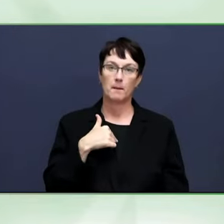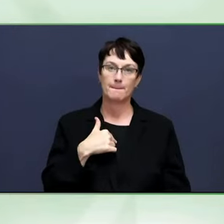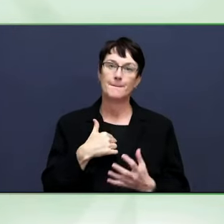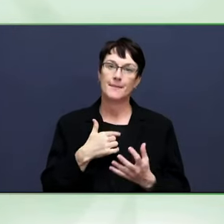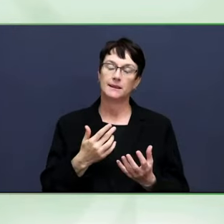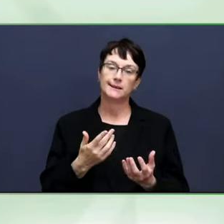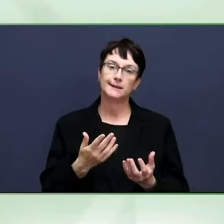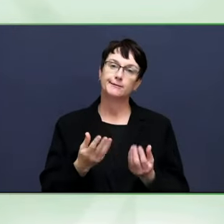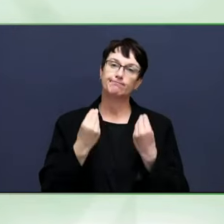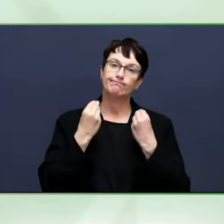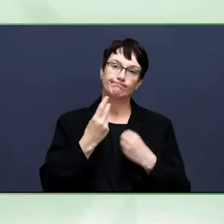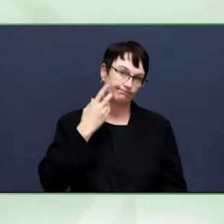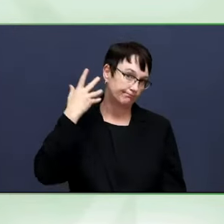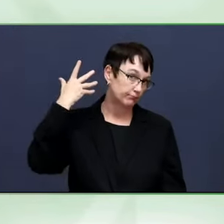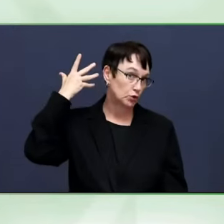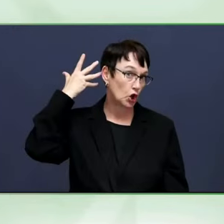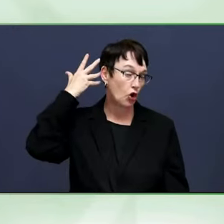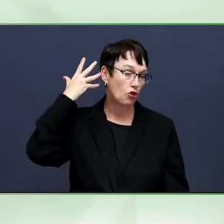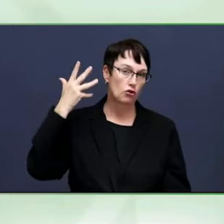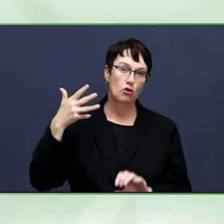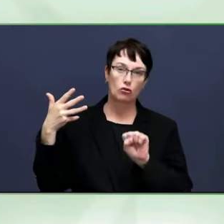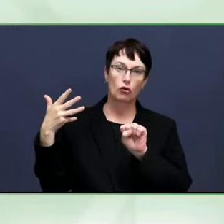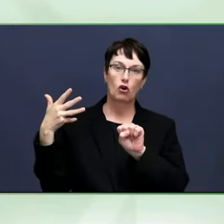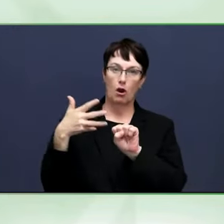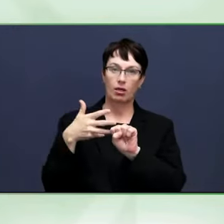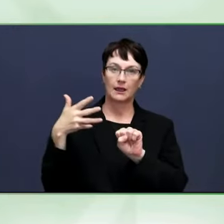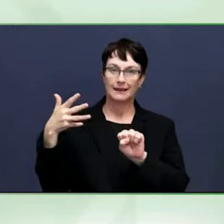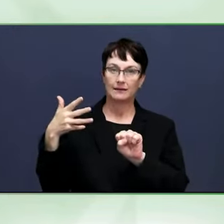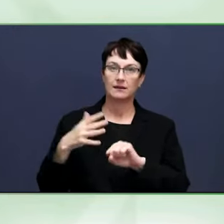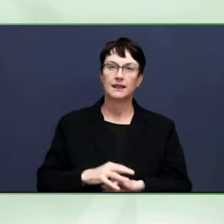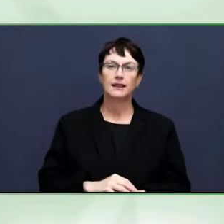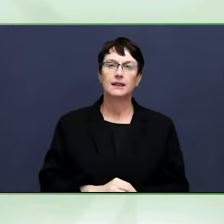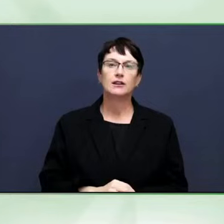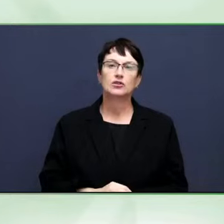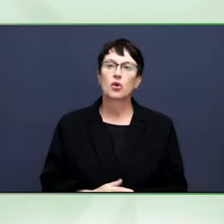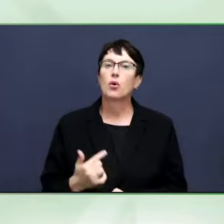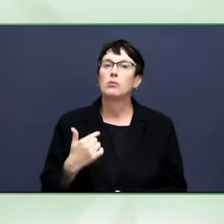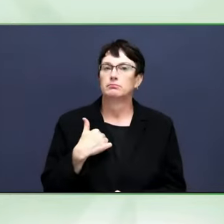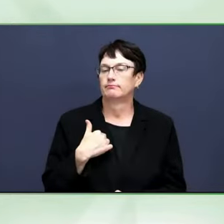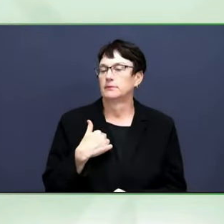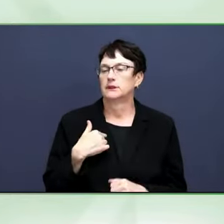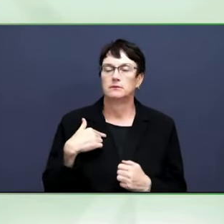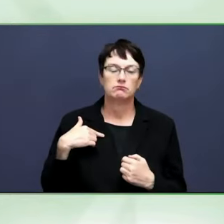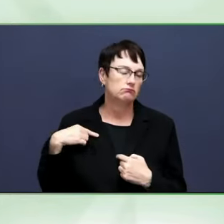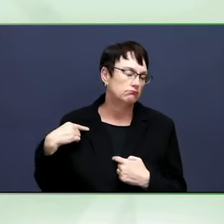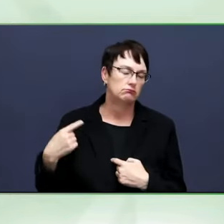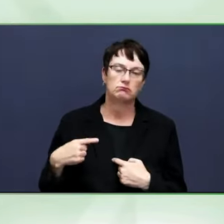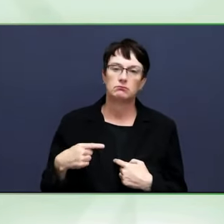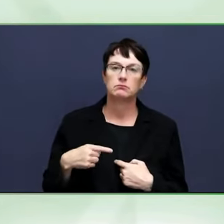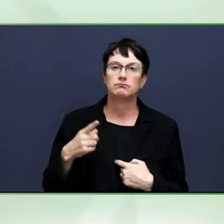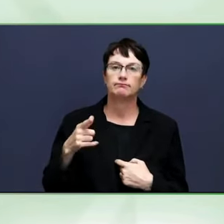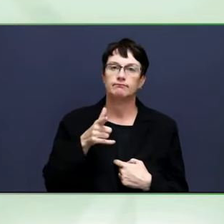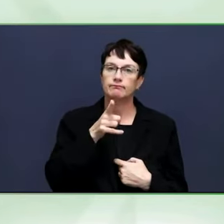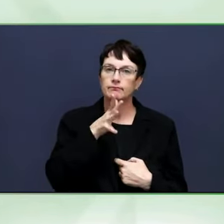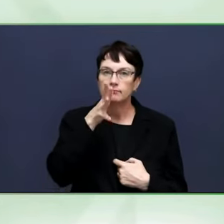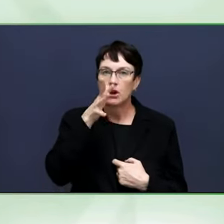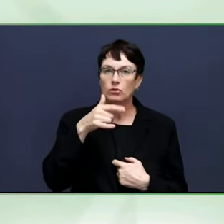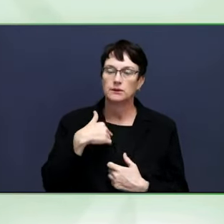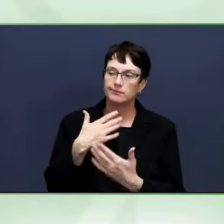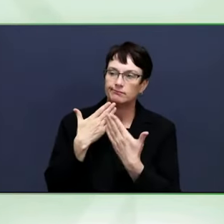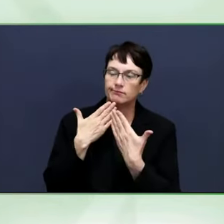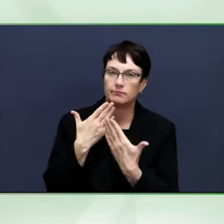me into the school, and to my professors at Goucher College, also in